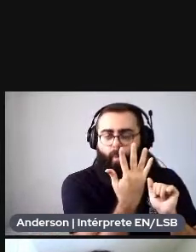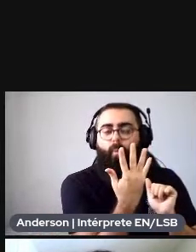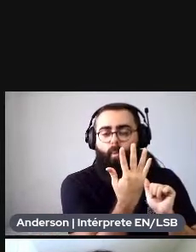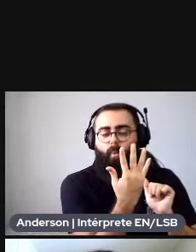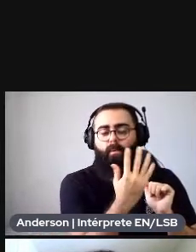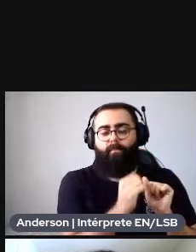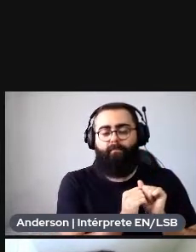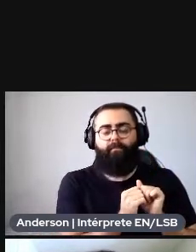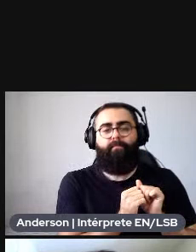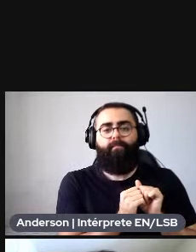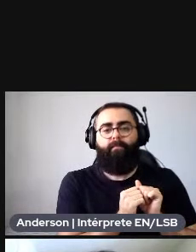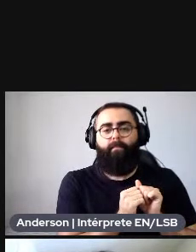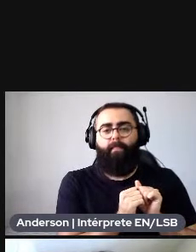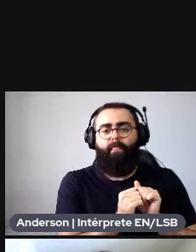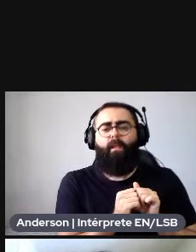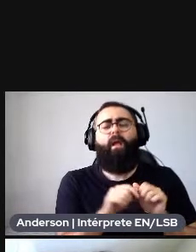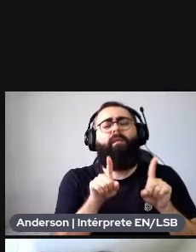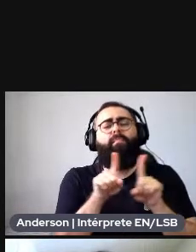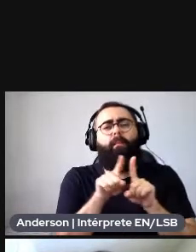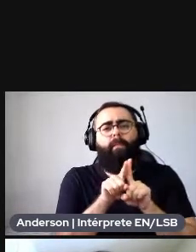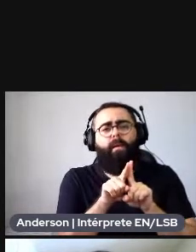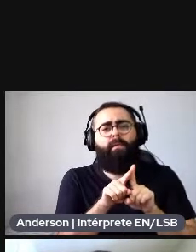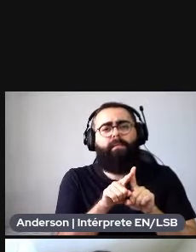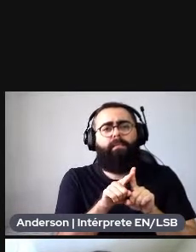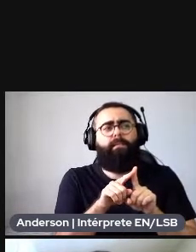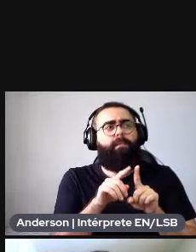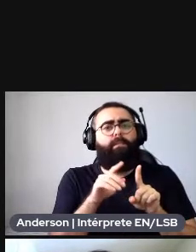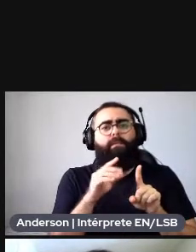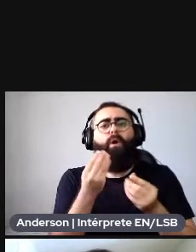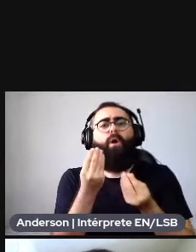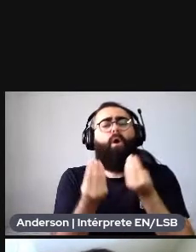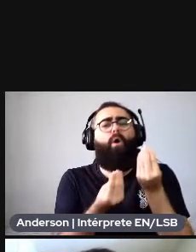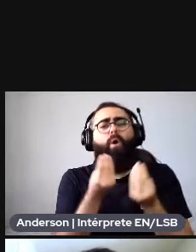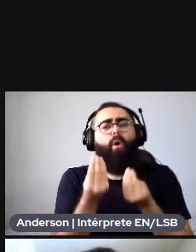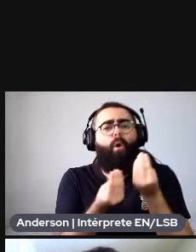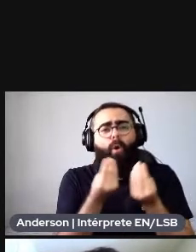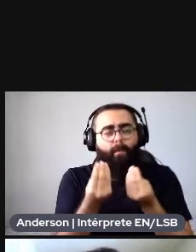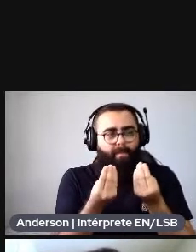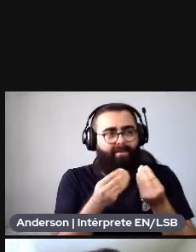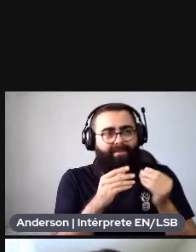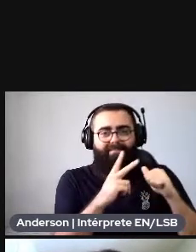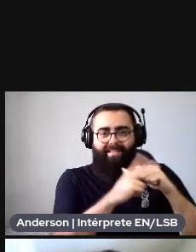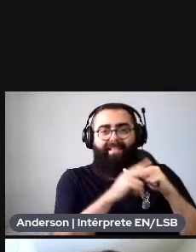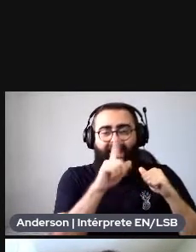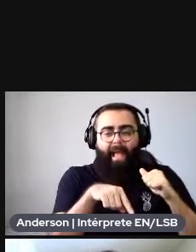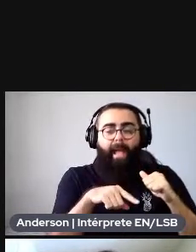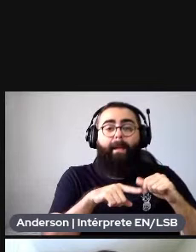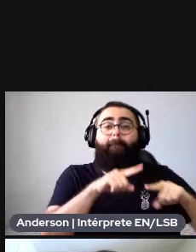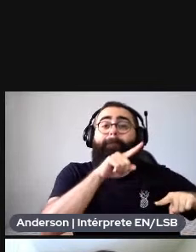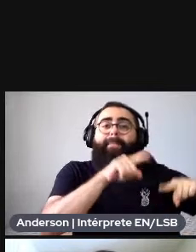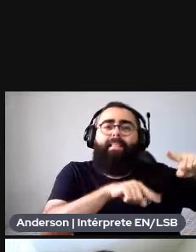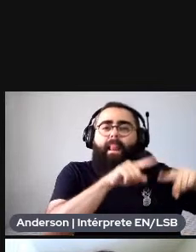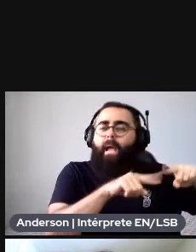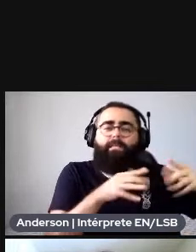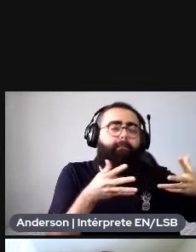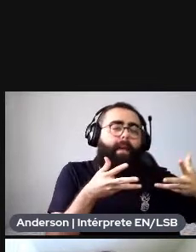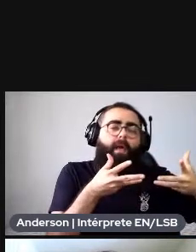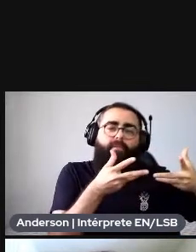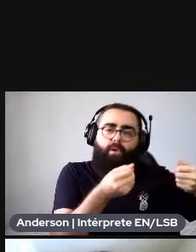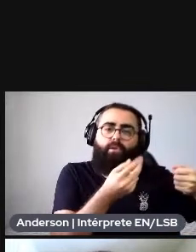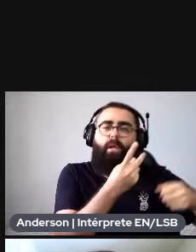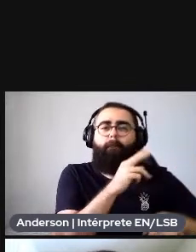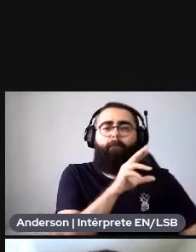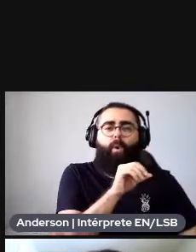and two ascriptive subacts, producto fabuloso. And this is undergoer. And this